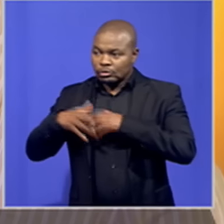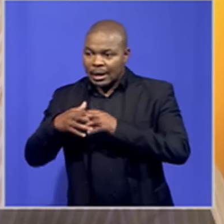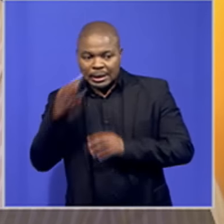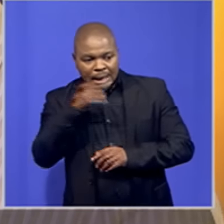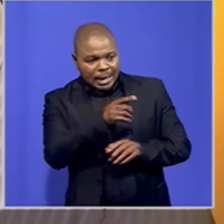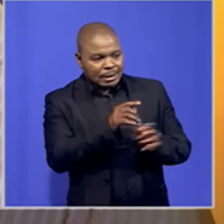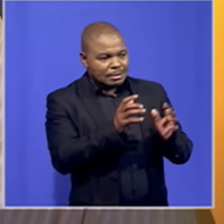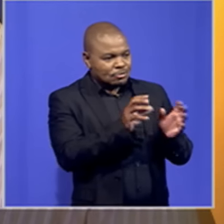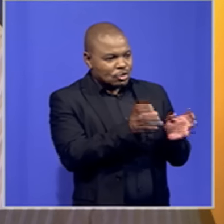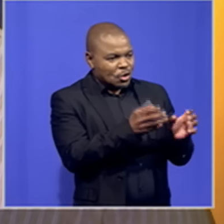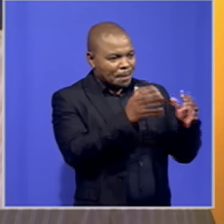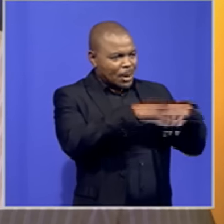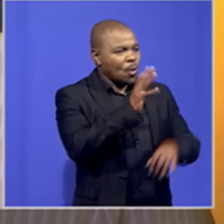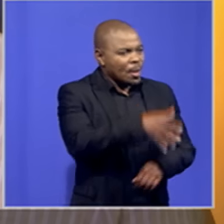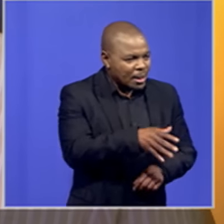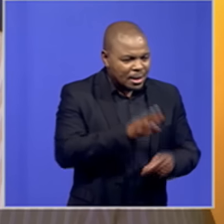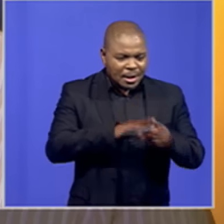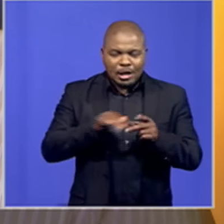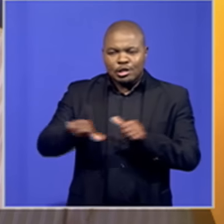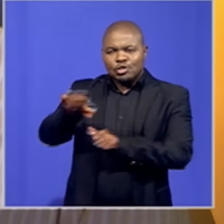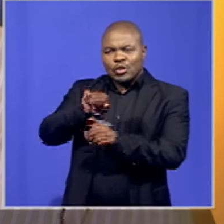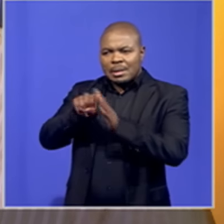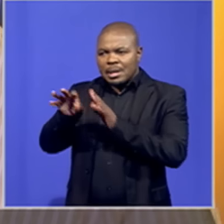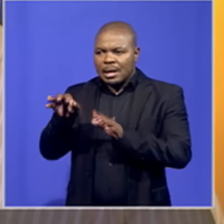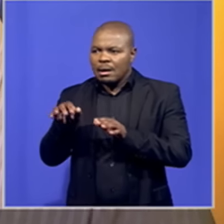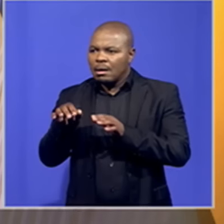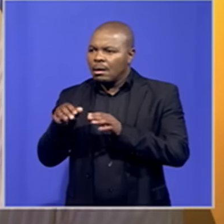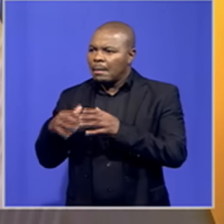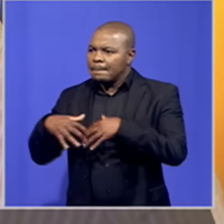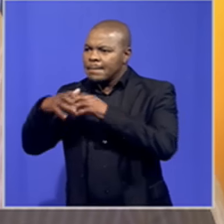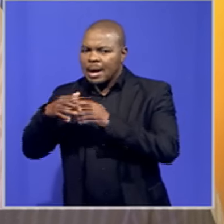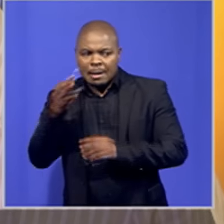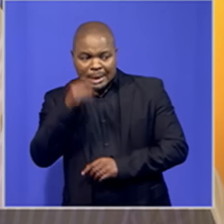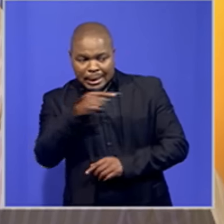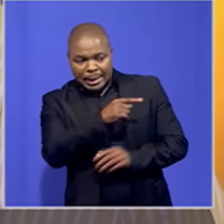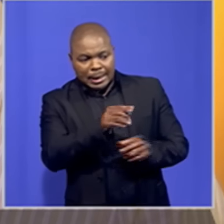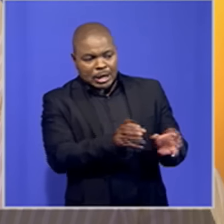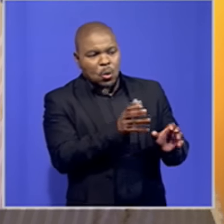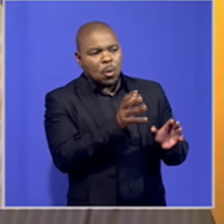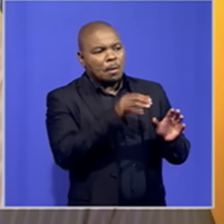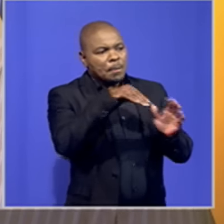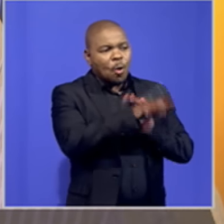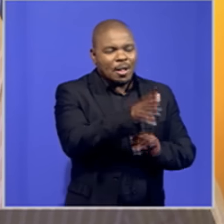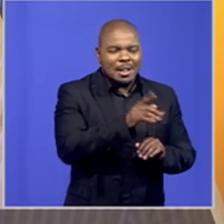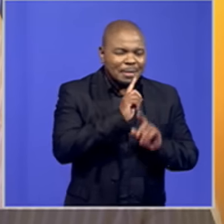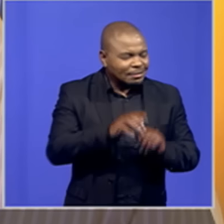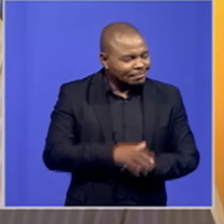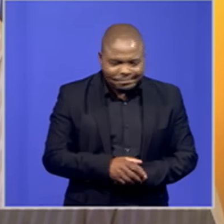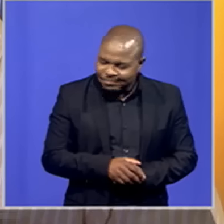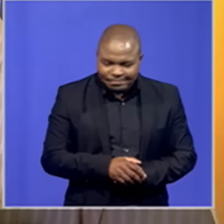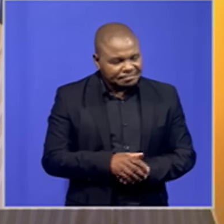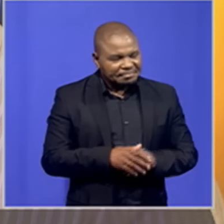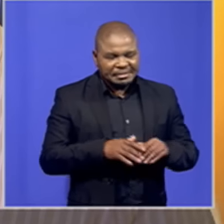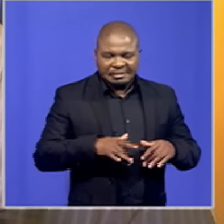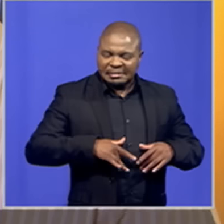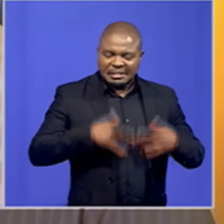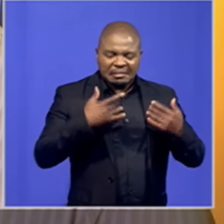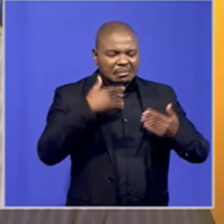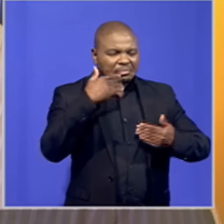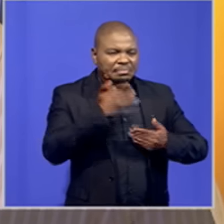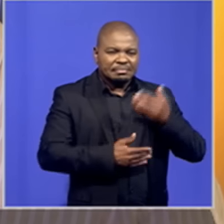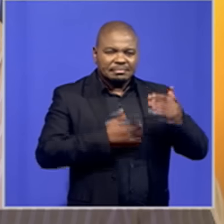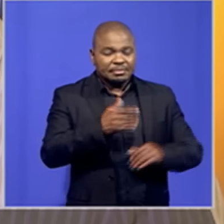media was starting to pick up, they said it'll kill radio. Radio is always on the meta scene, but it survives. And it always survives